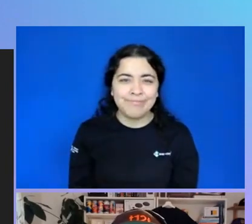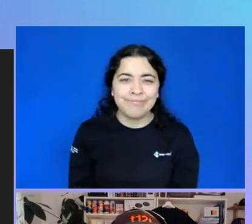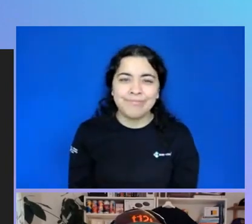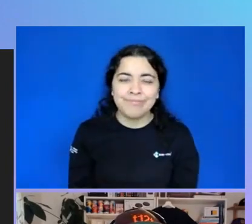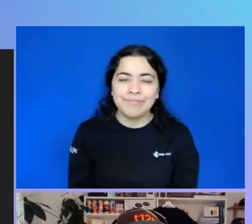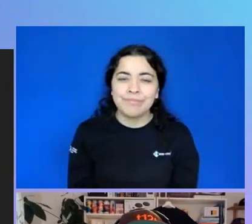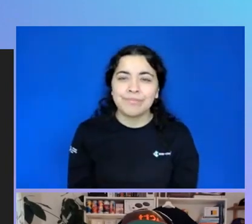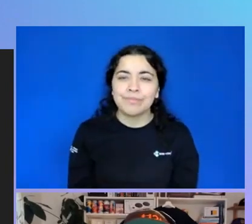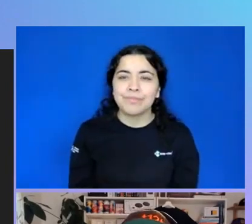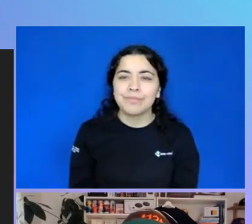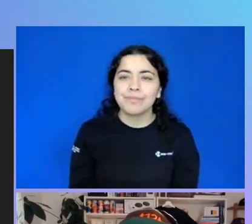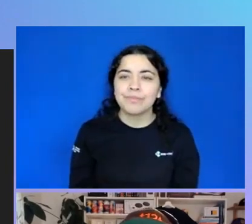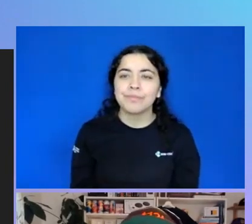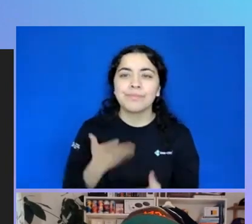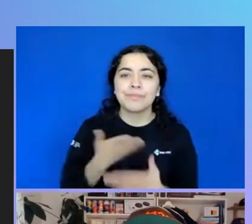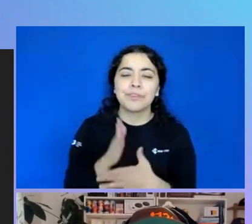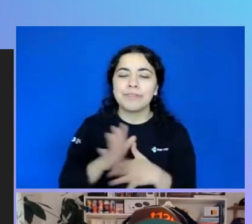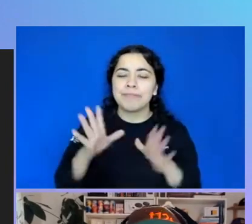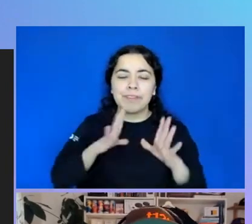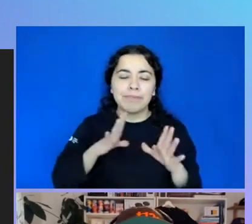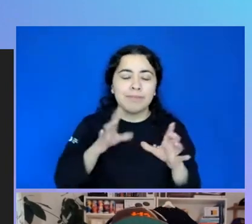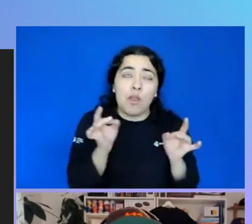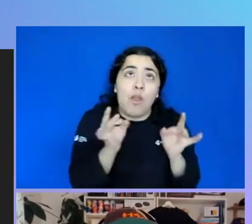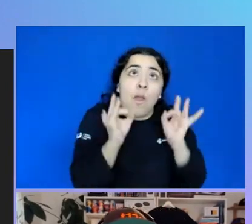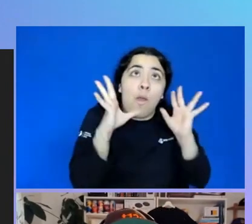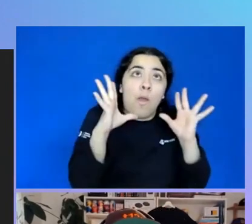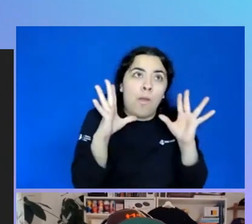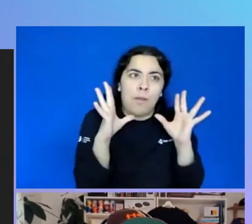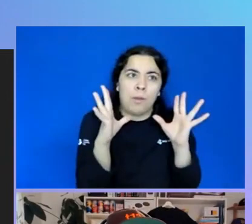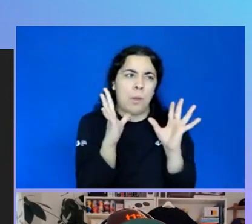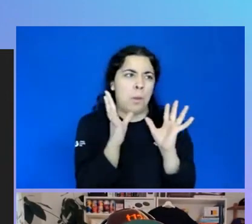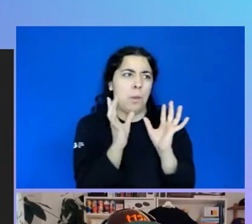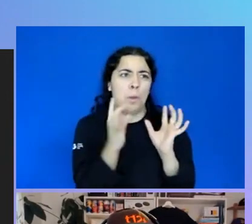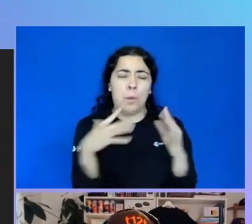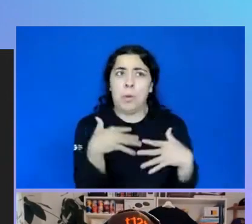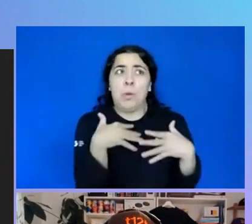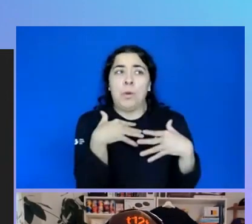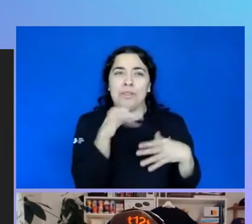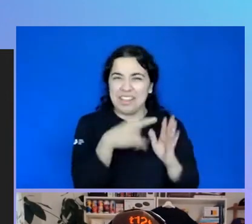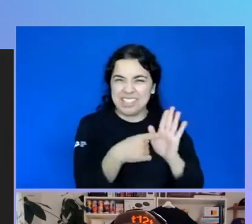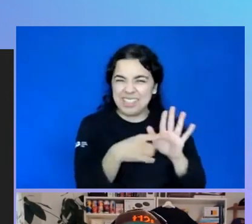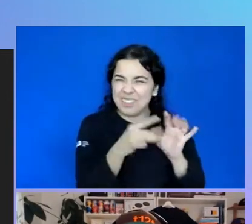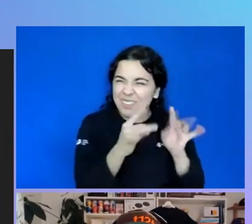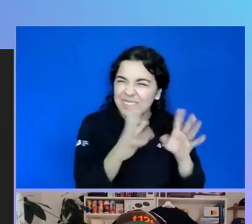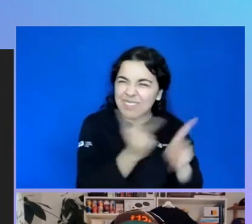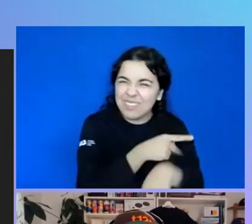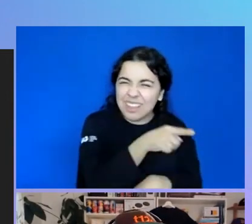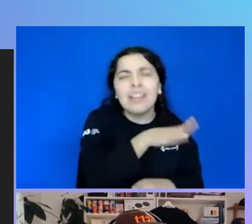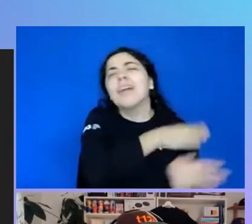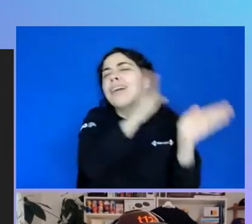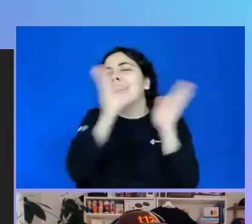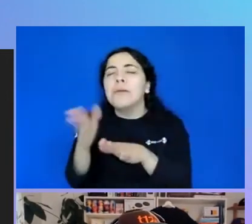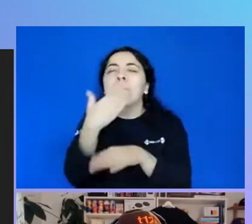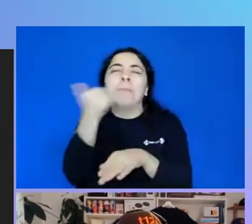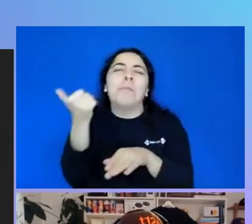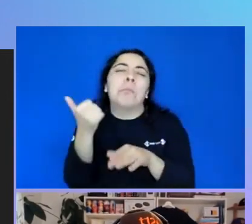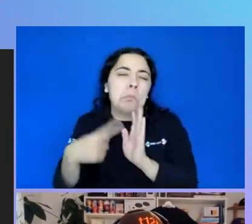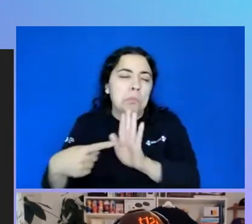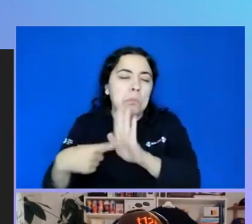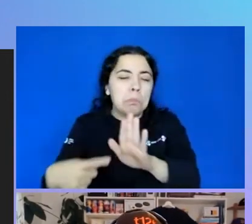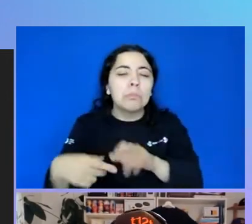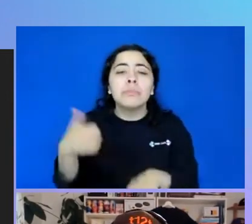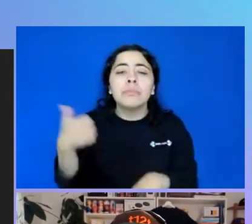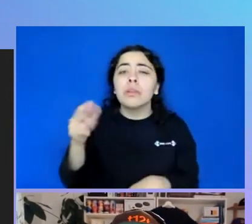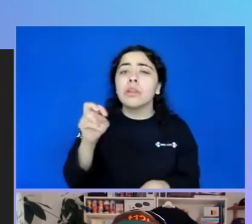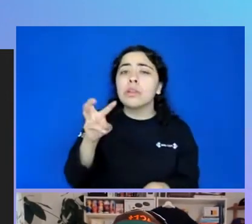All right, enough with the horror example. Let's look at some better examples. And this is a newsletter that has some alt